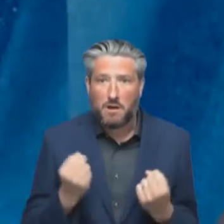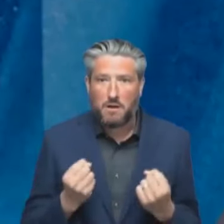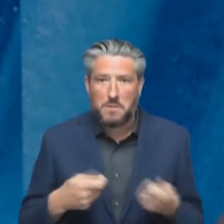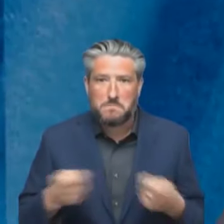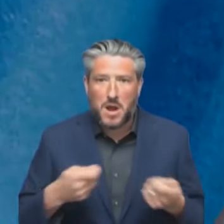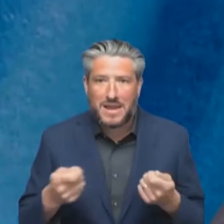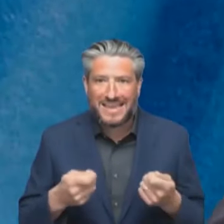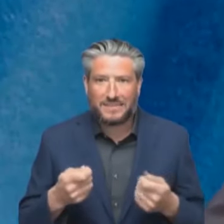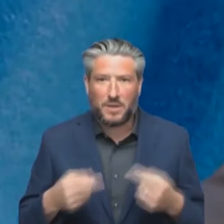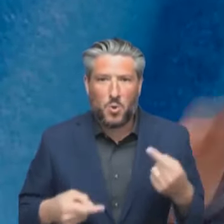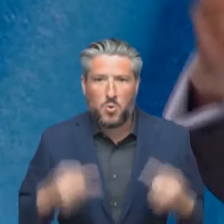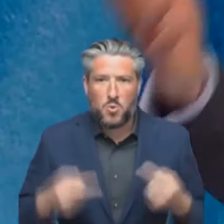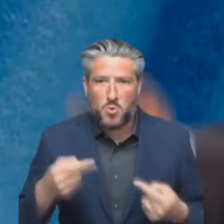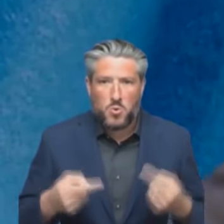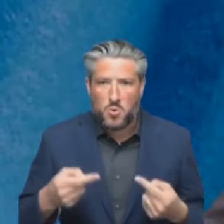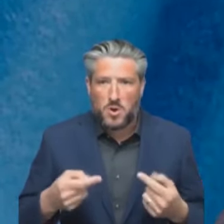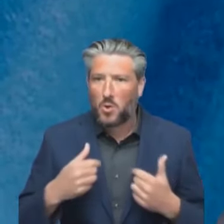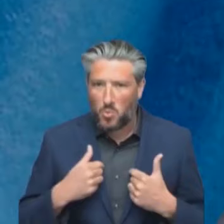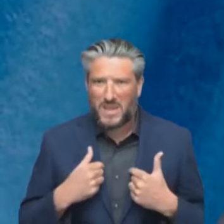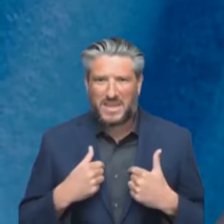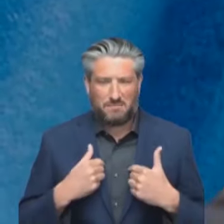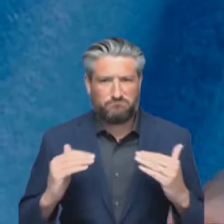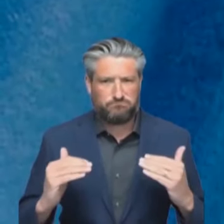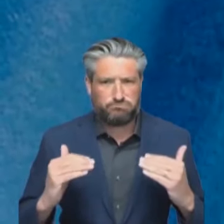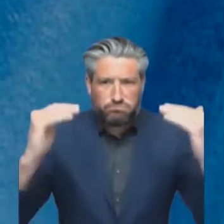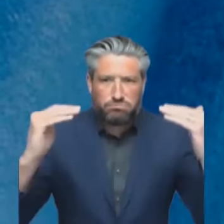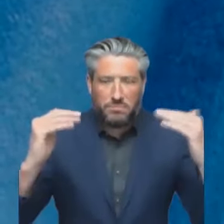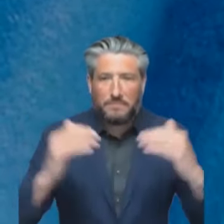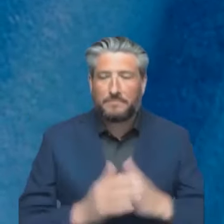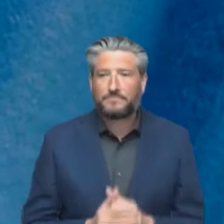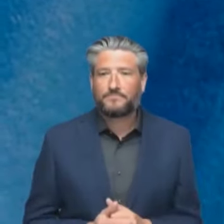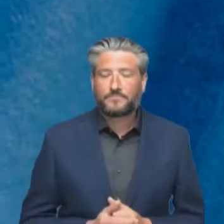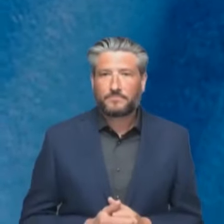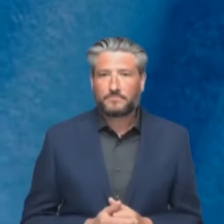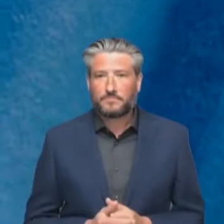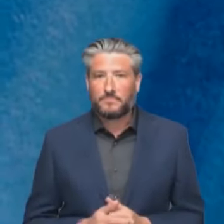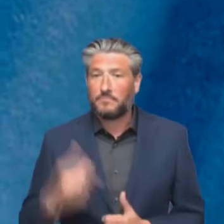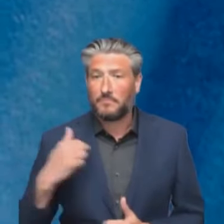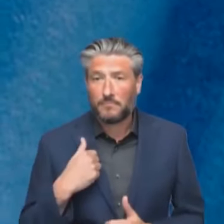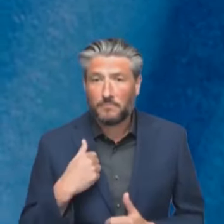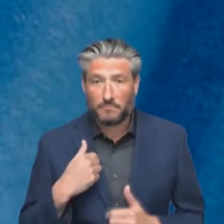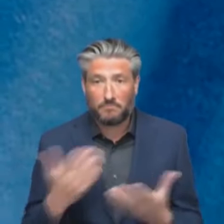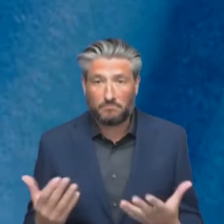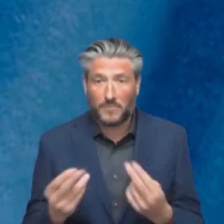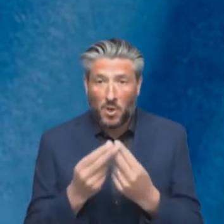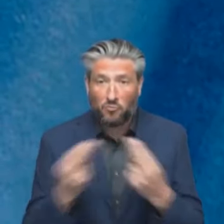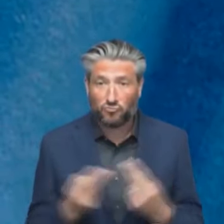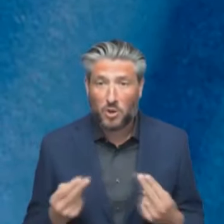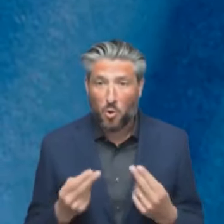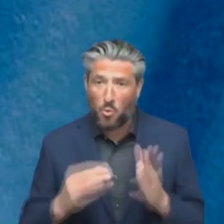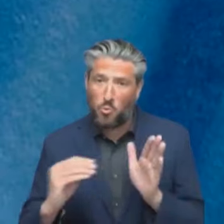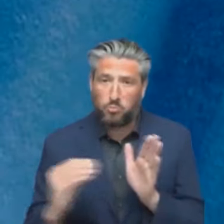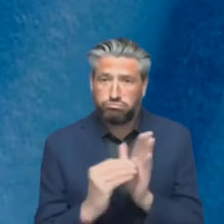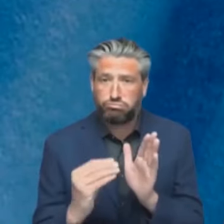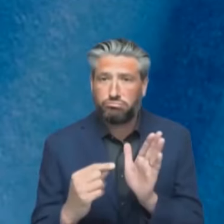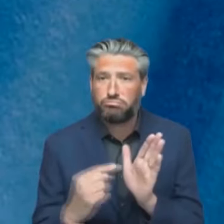regard, I am delighted that the Renault Group has recently been included in the CAC 40 ESG, a new index launched last March,